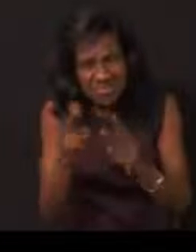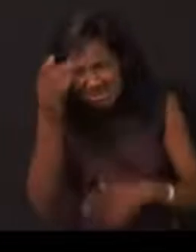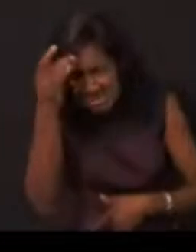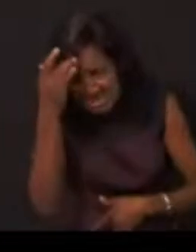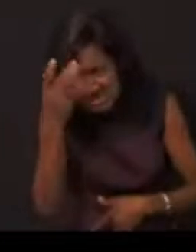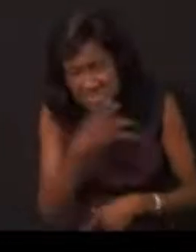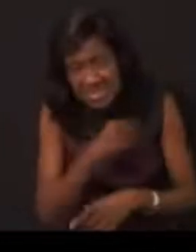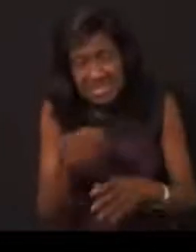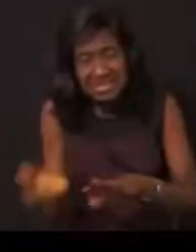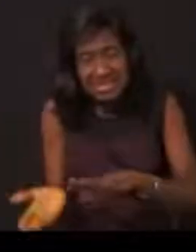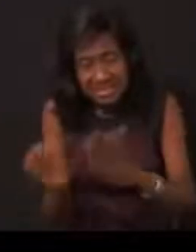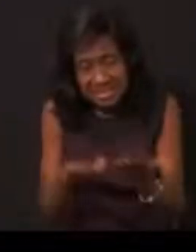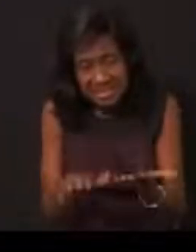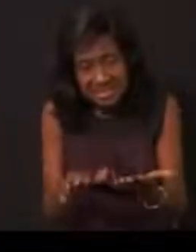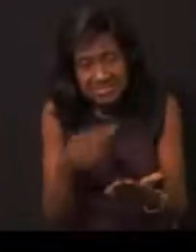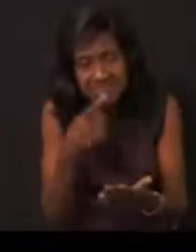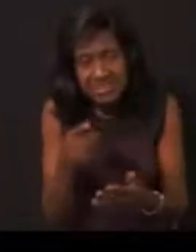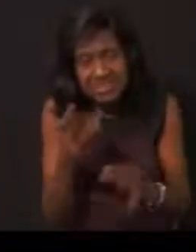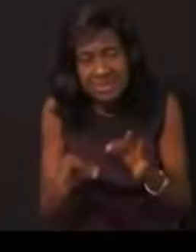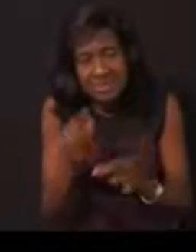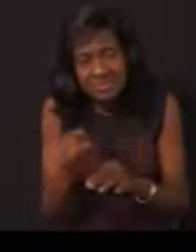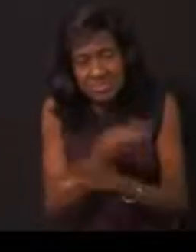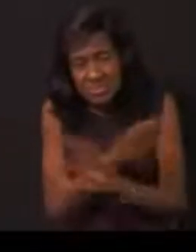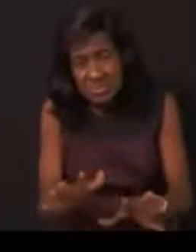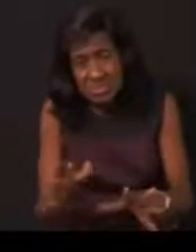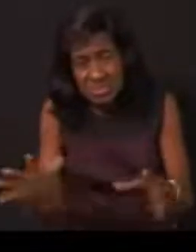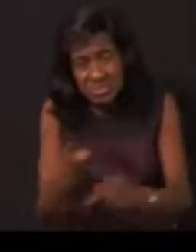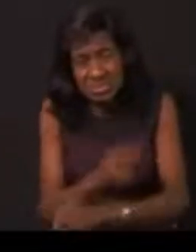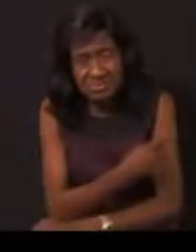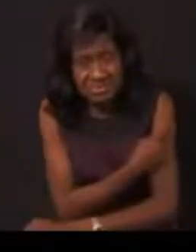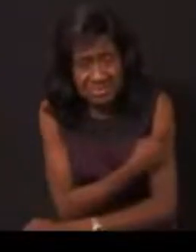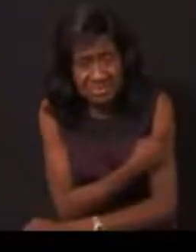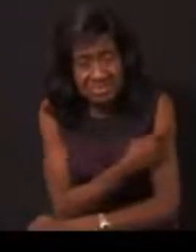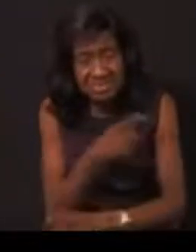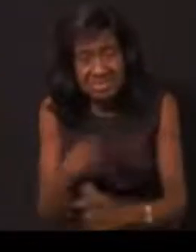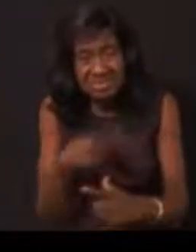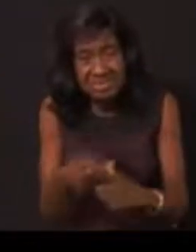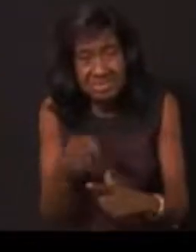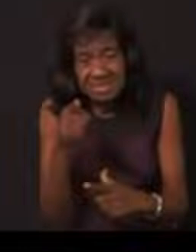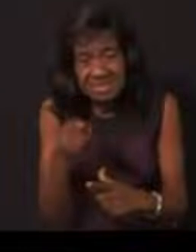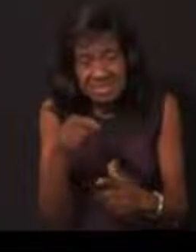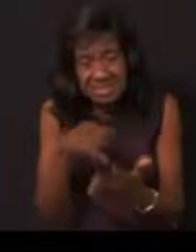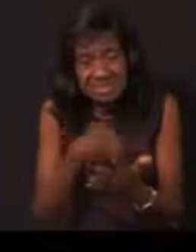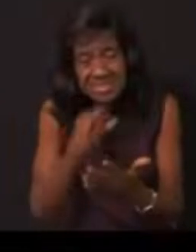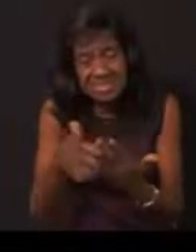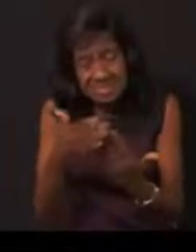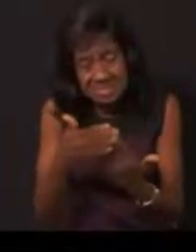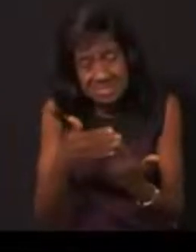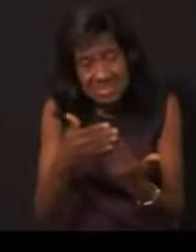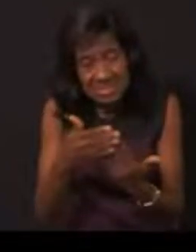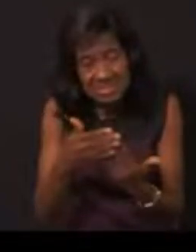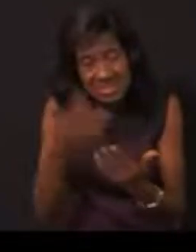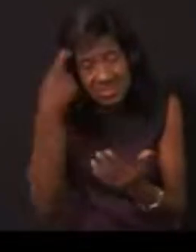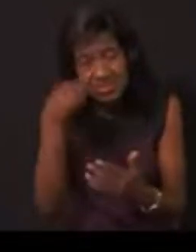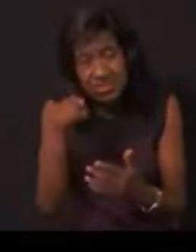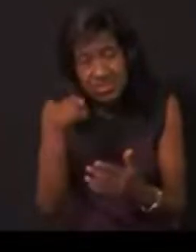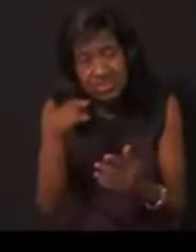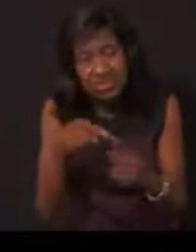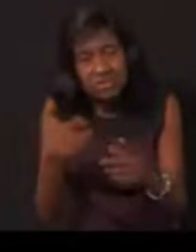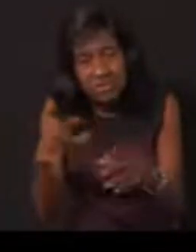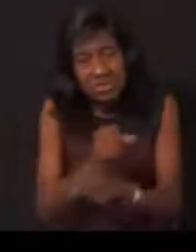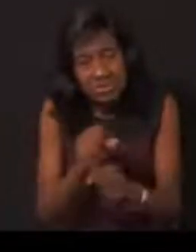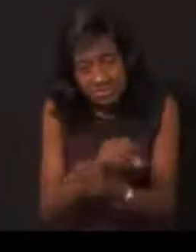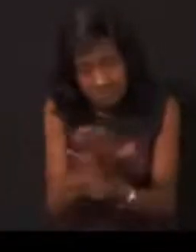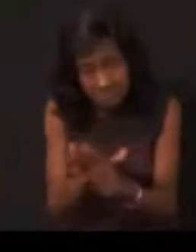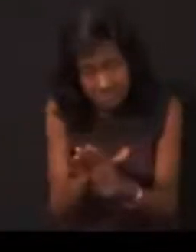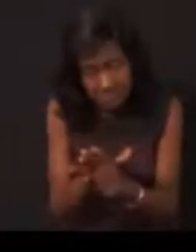anyone unvaccinated runs an even greater risk of getting COVID from someone who is vaccinated. And as we've all